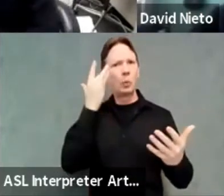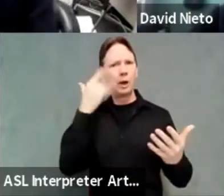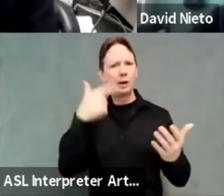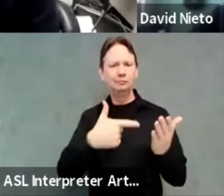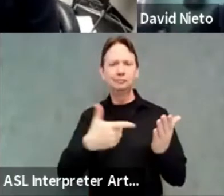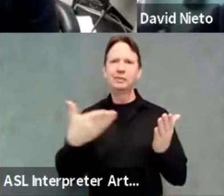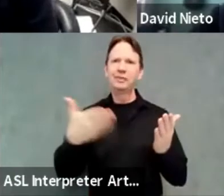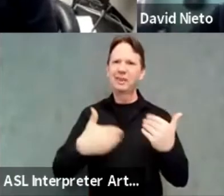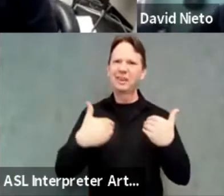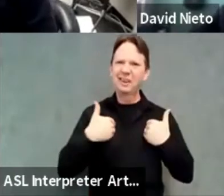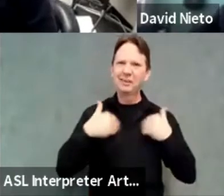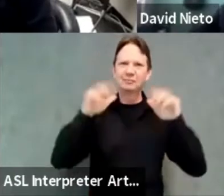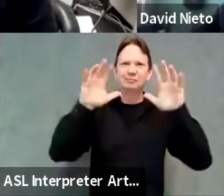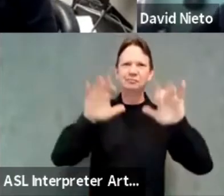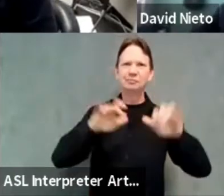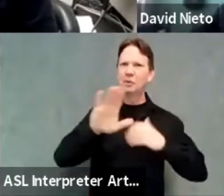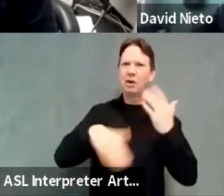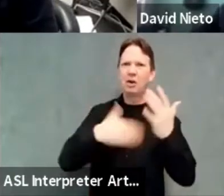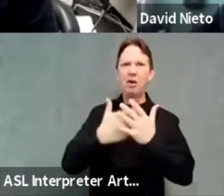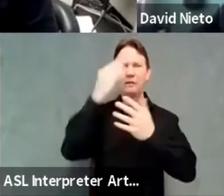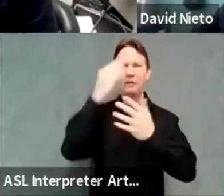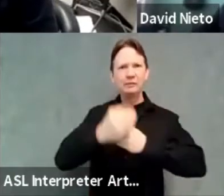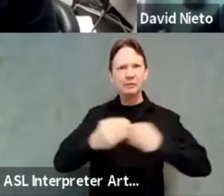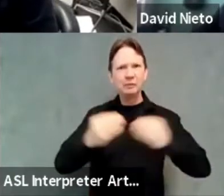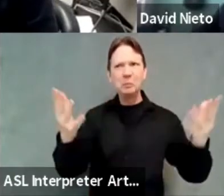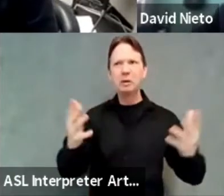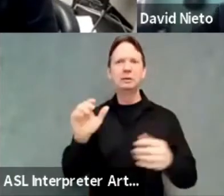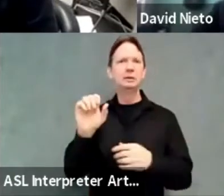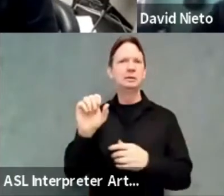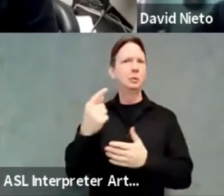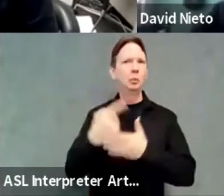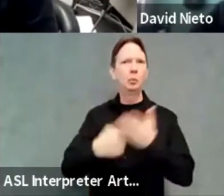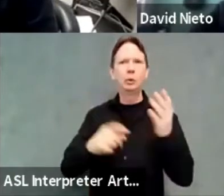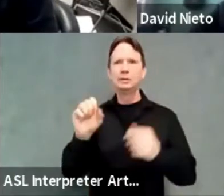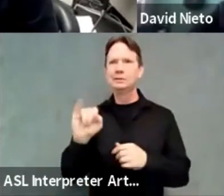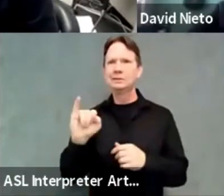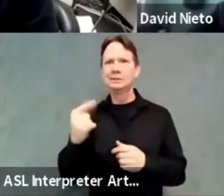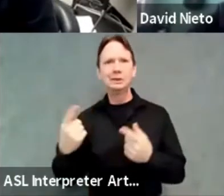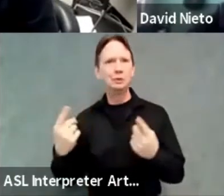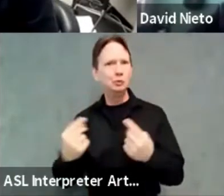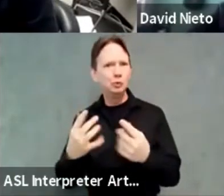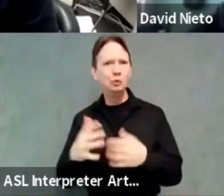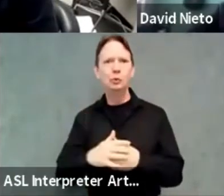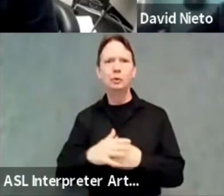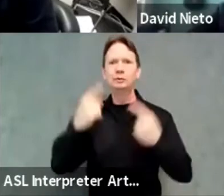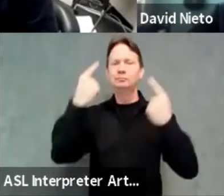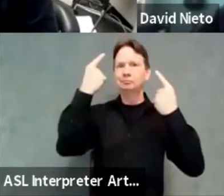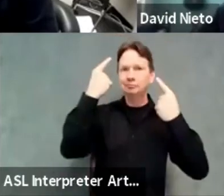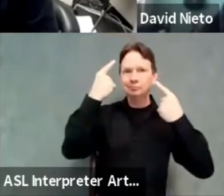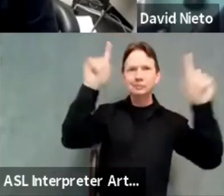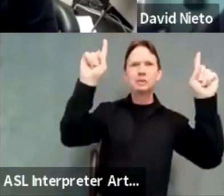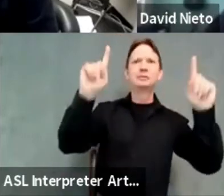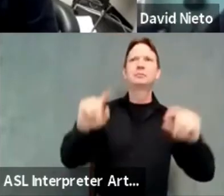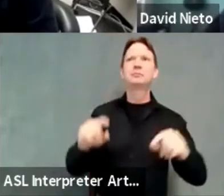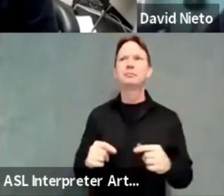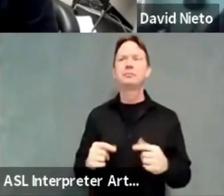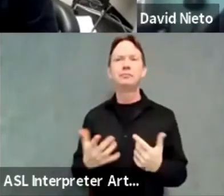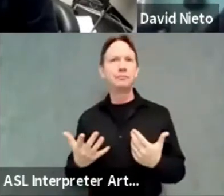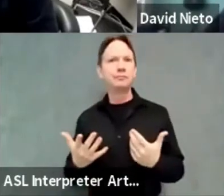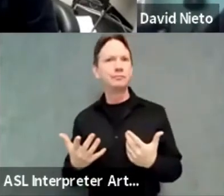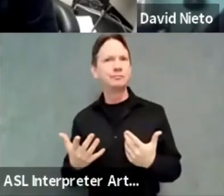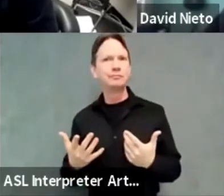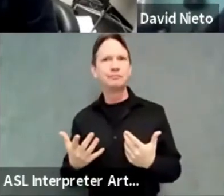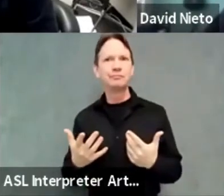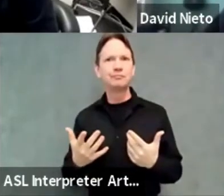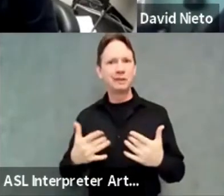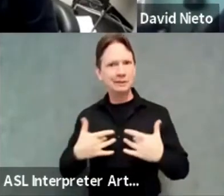members are doing and their accomplishments. It just seemed like it was something that SIG members really